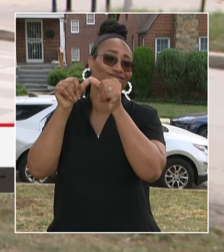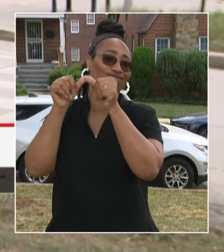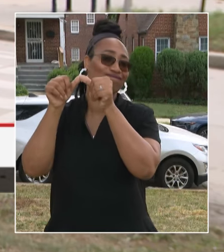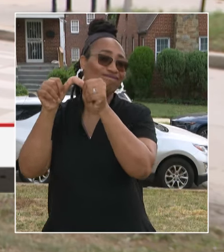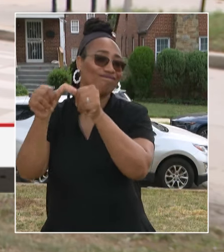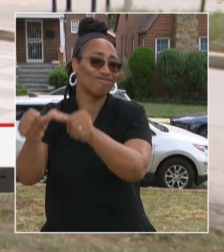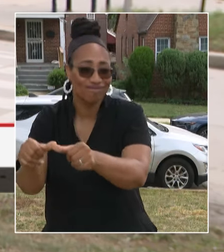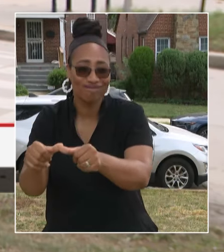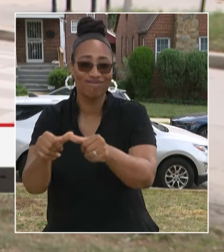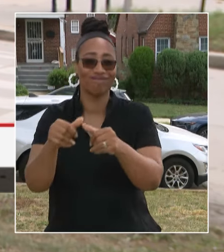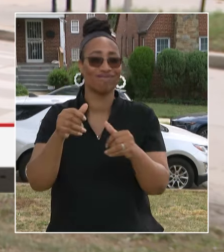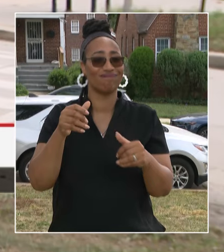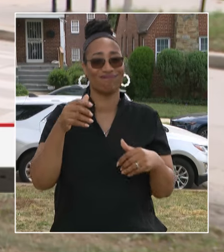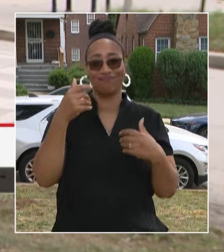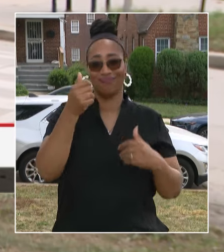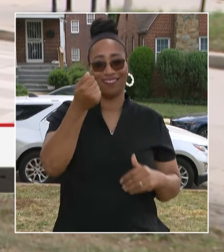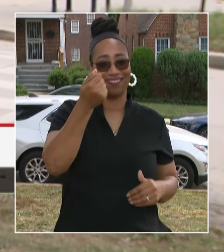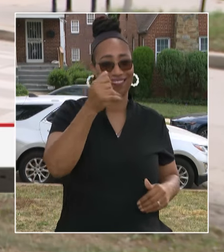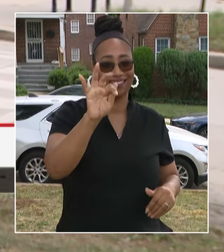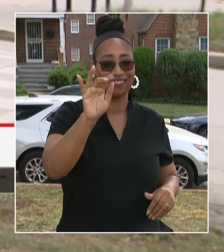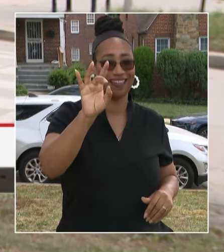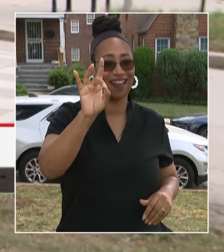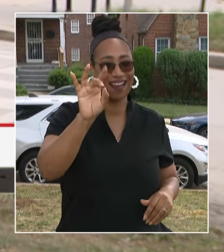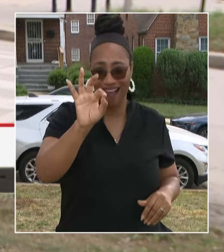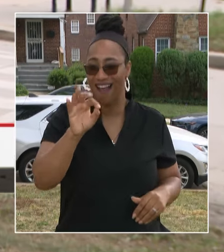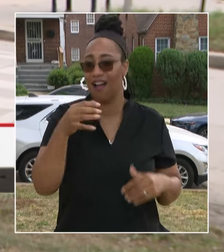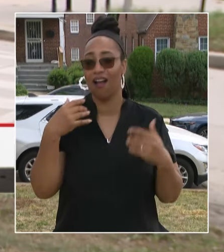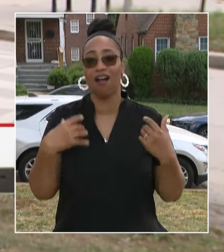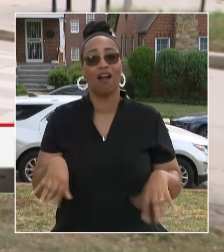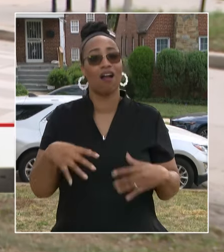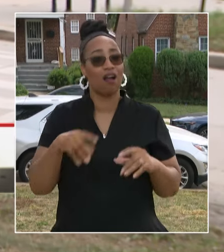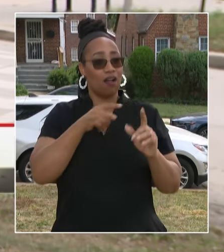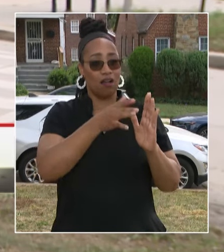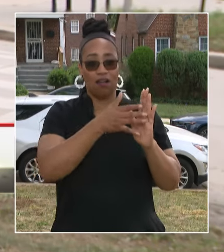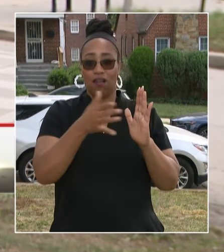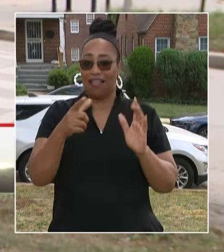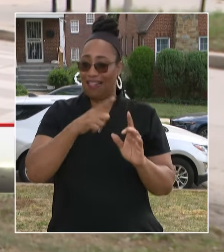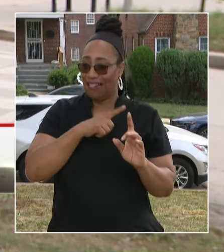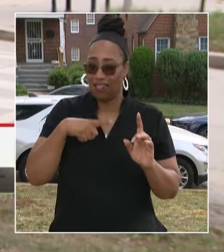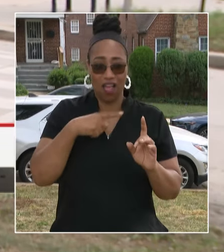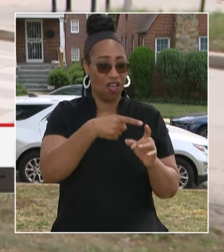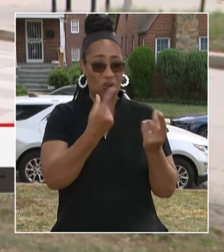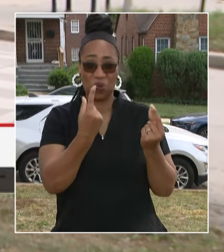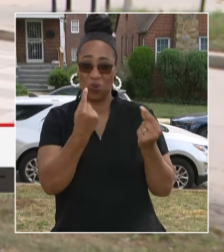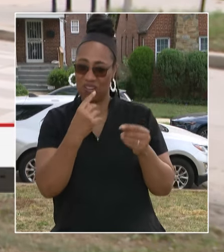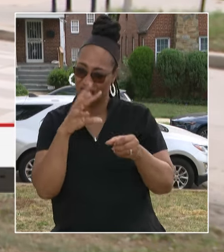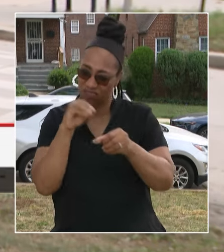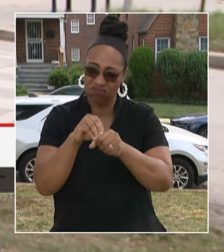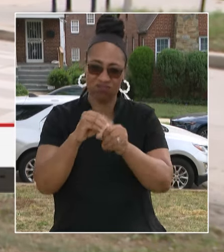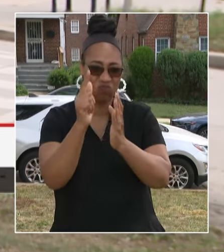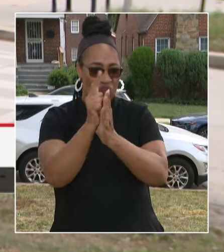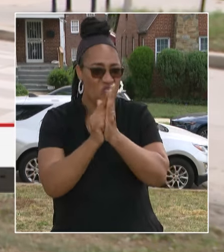D.C. Teachers College, Federal City College, and Washington Technical Institute into the University of the District of